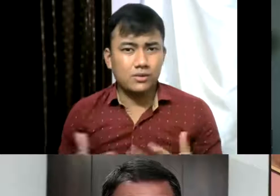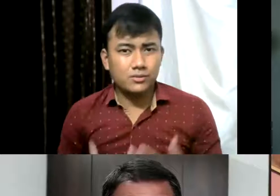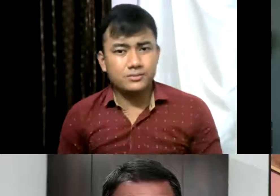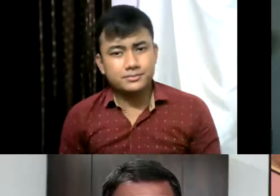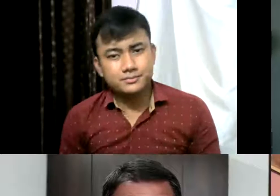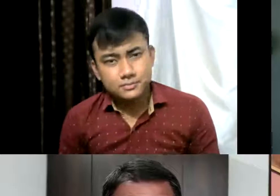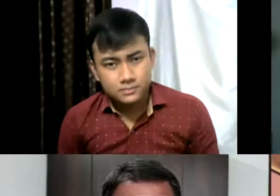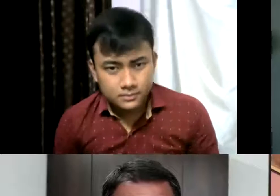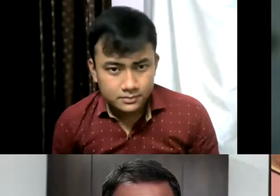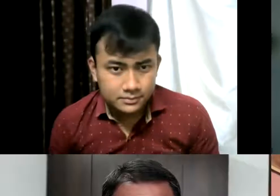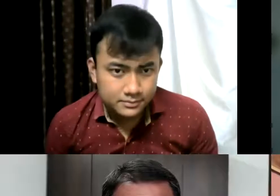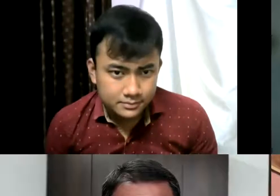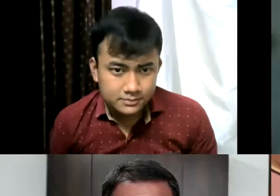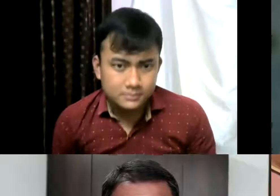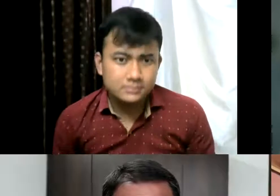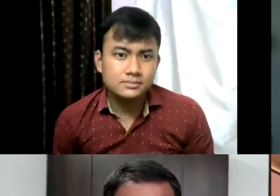Should I take that?